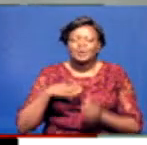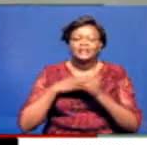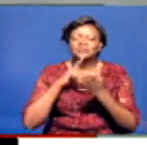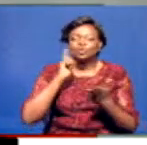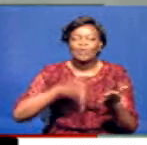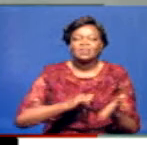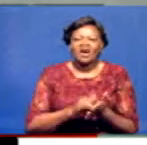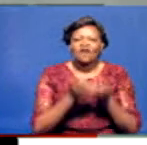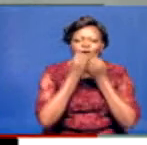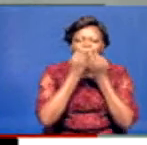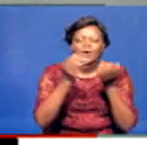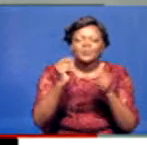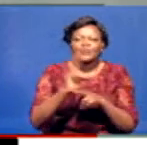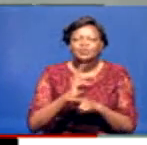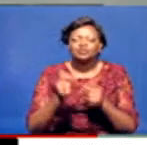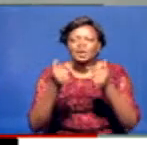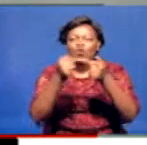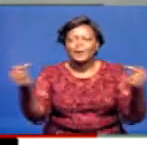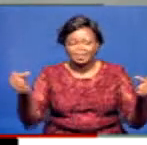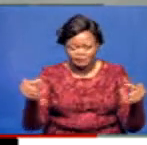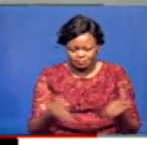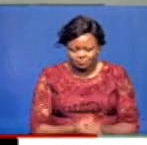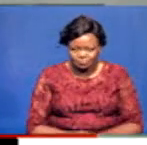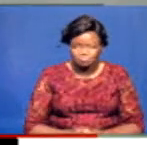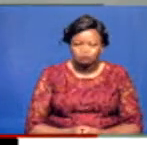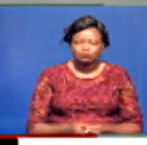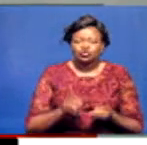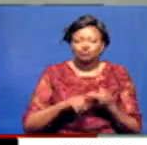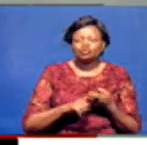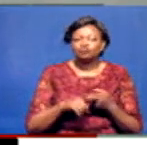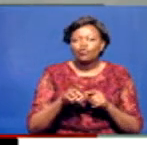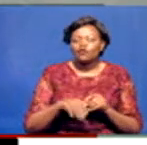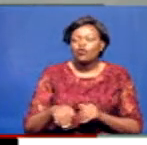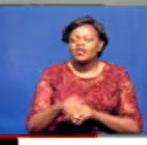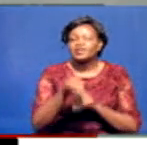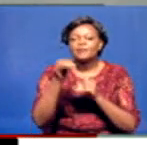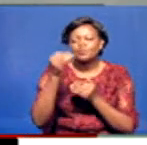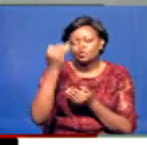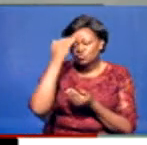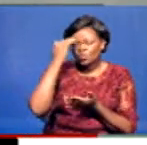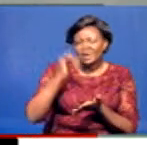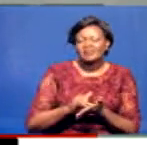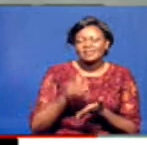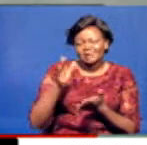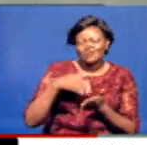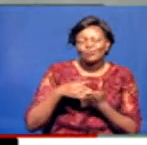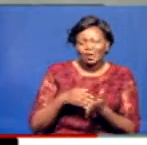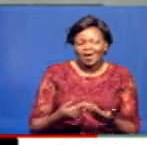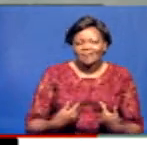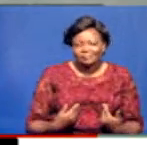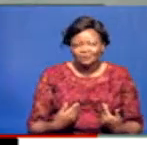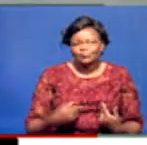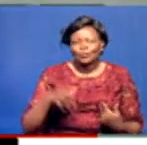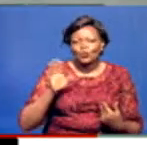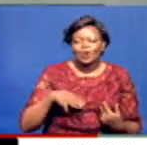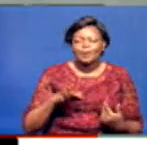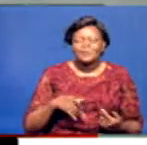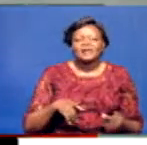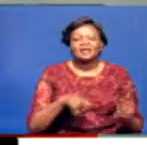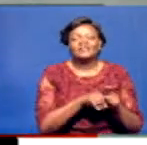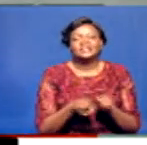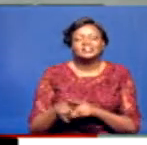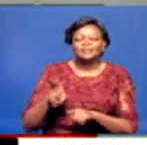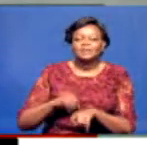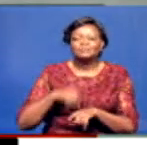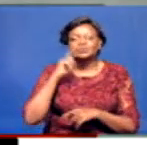might be used by their political rivals to trail them owing to their vulnerability. The women have at the same time